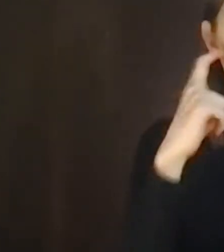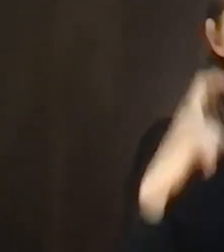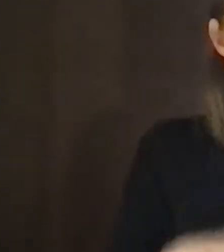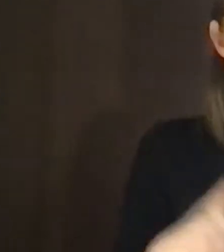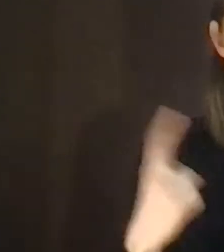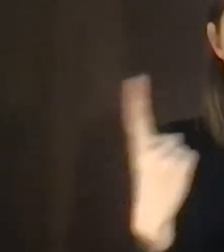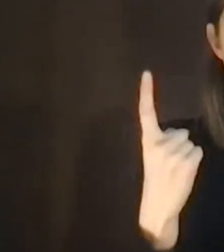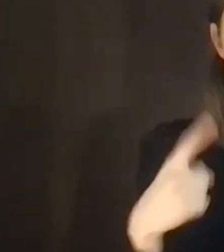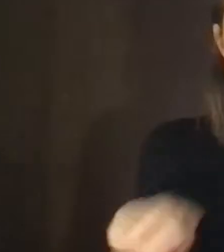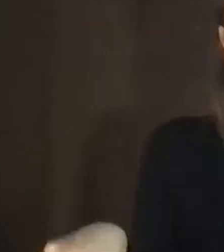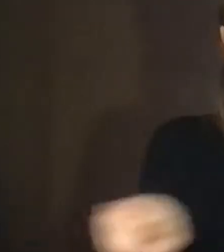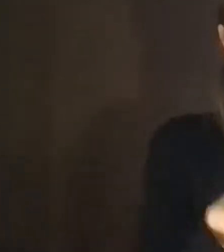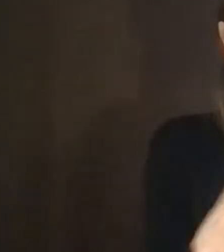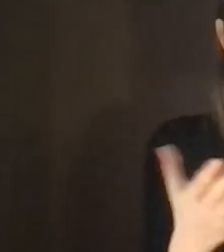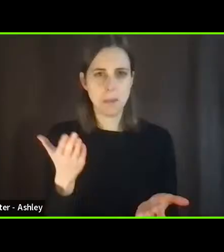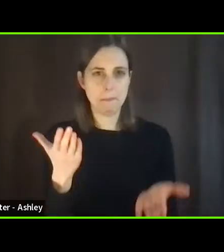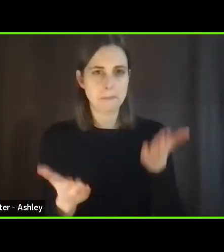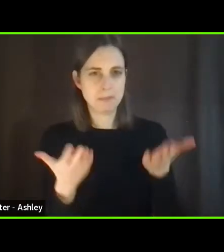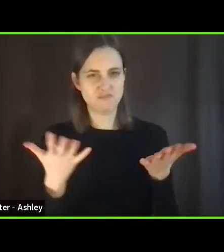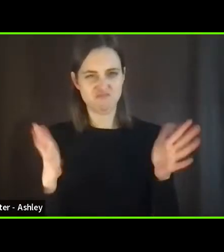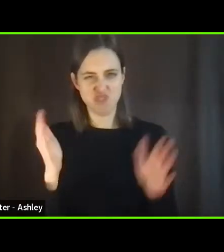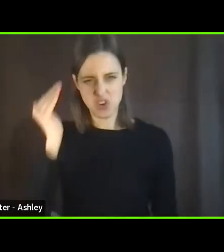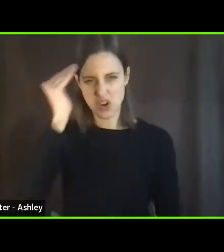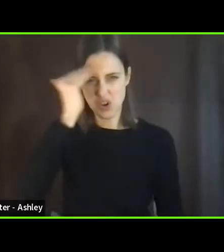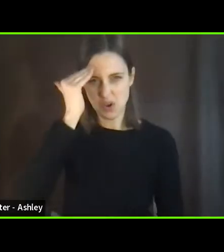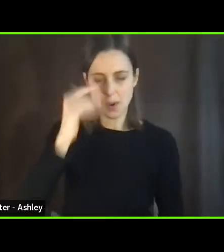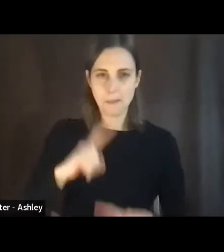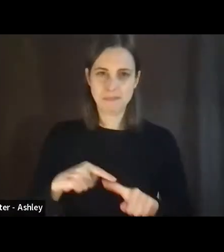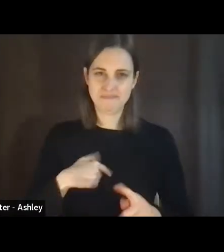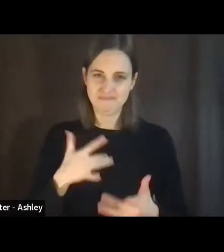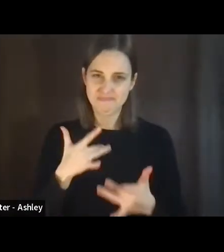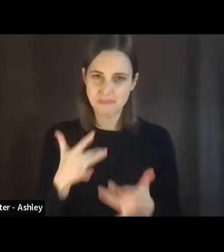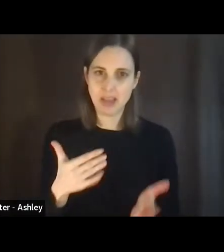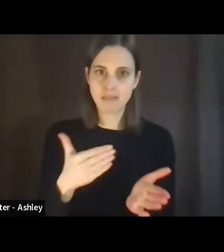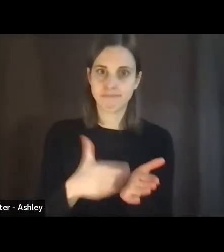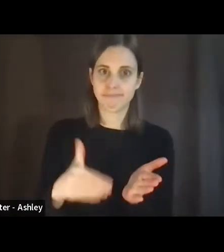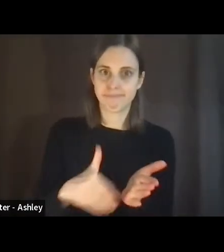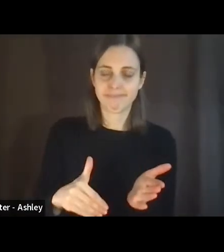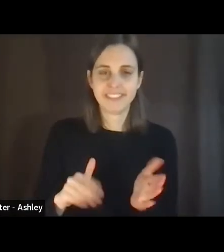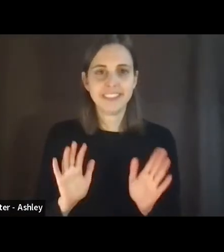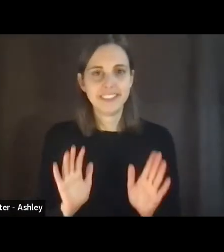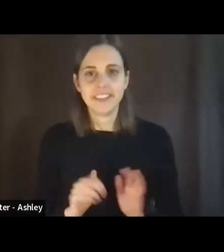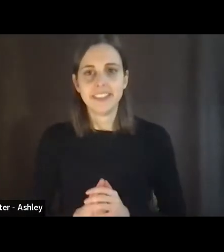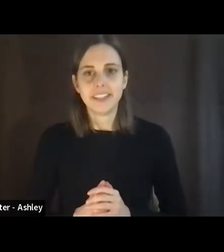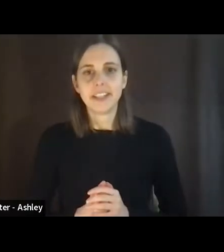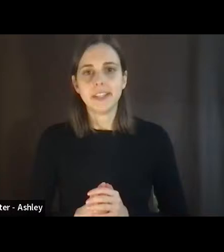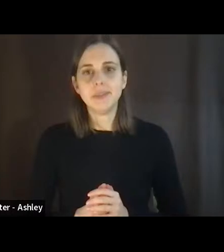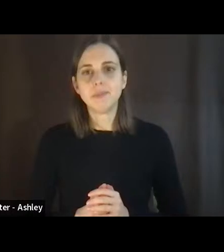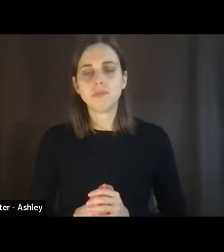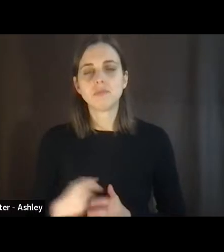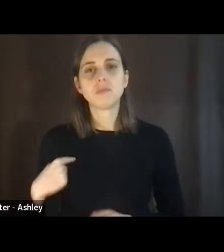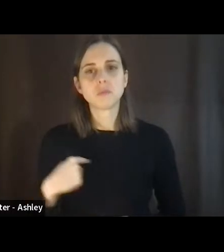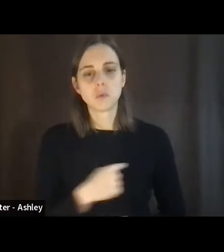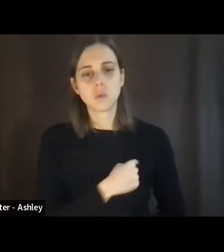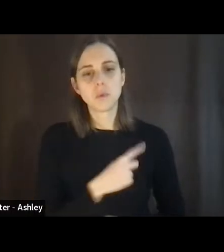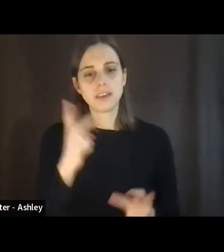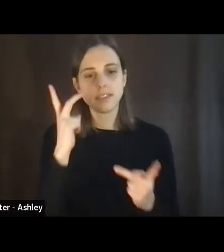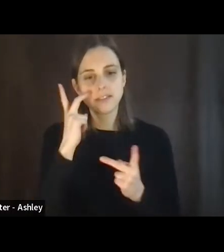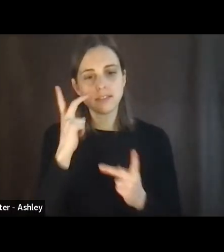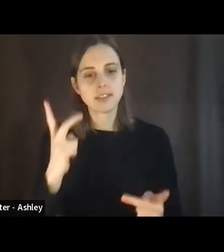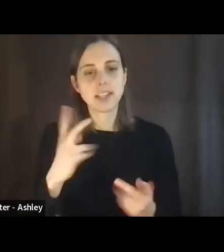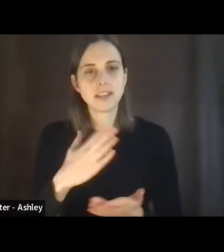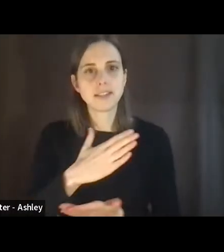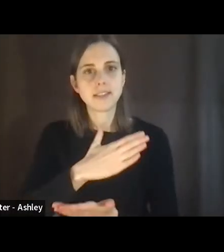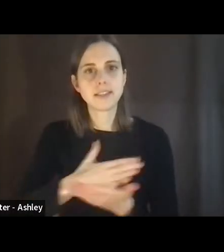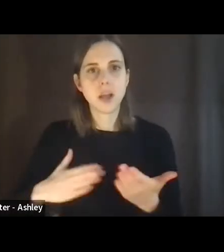and don't need me to say it, but I'm good at redundancy, so I'm going to go there. What we're seeing presentations on